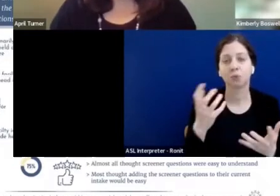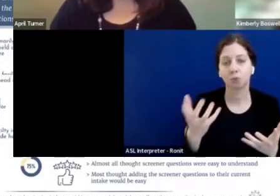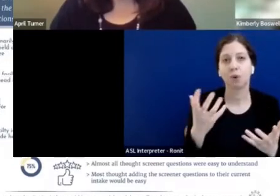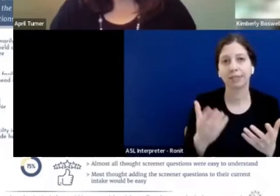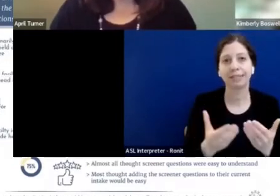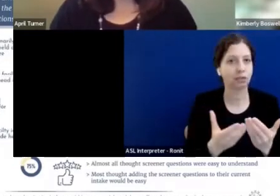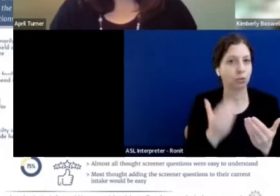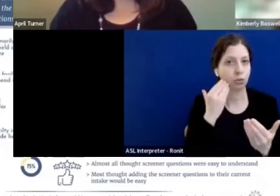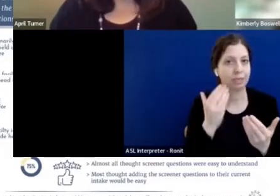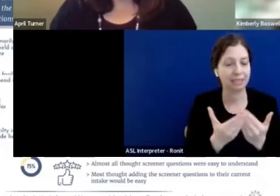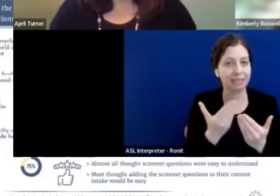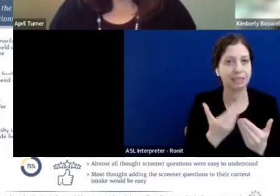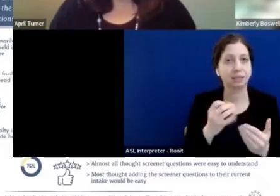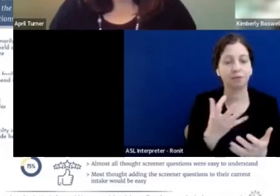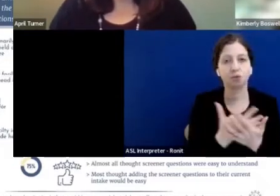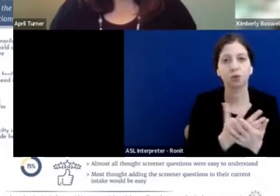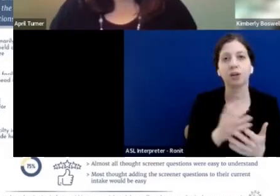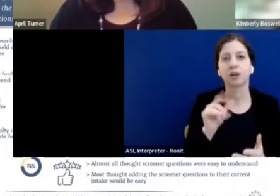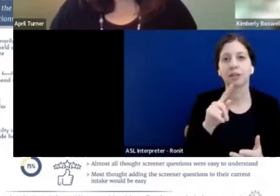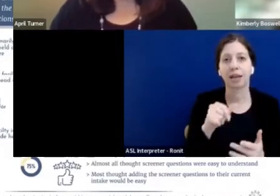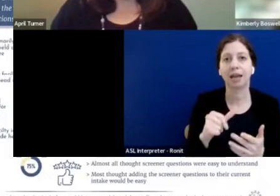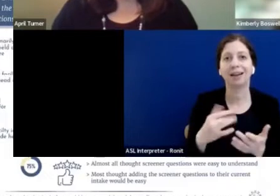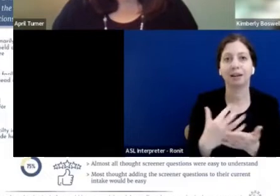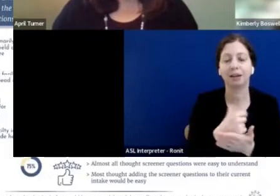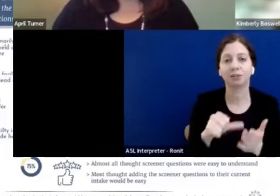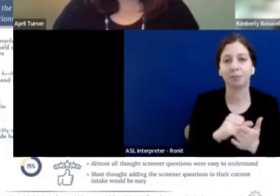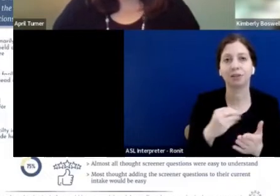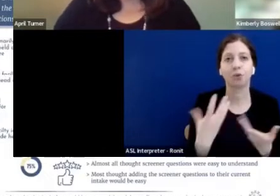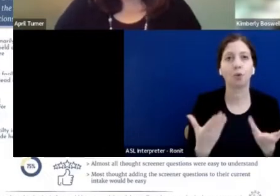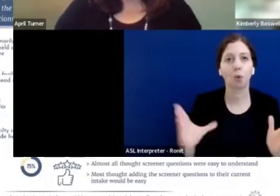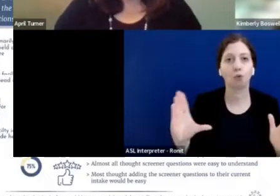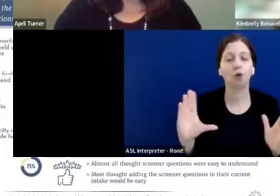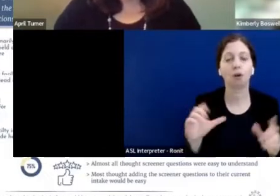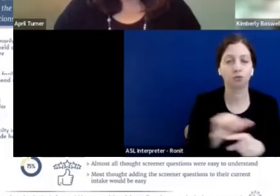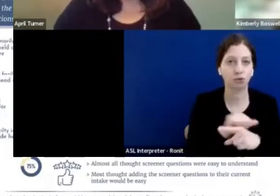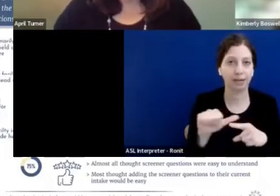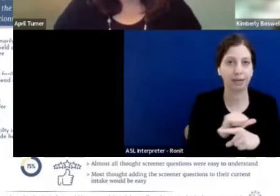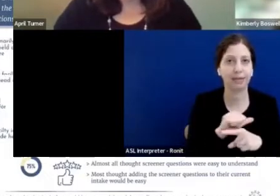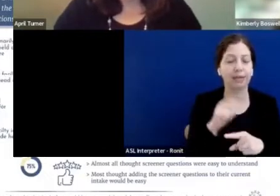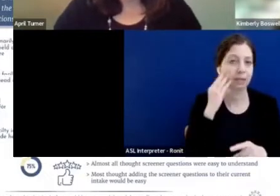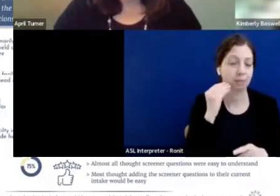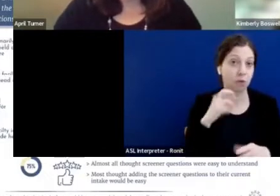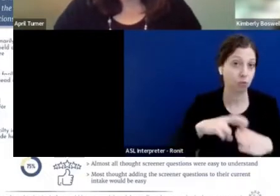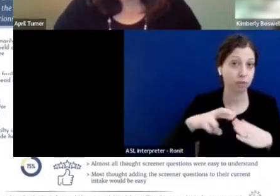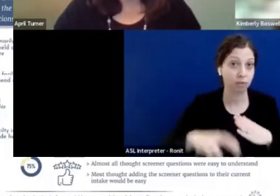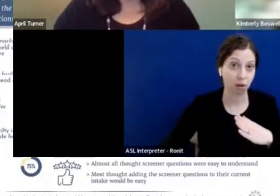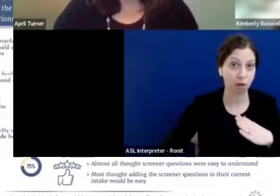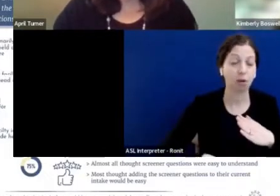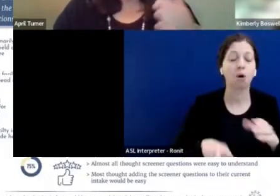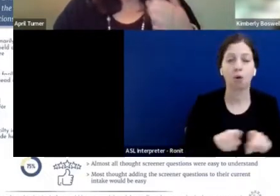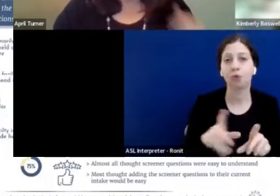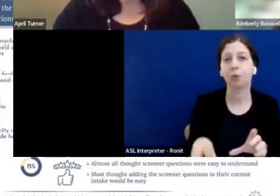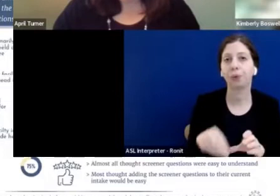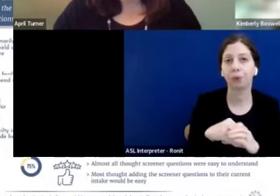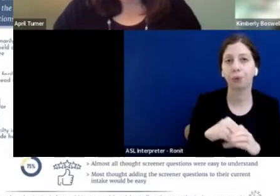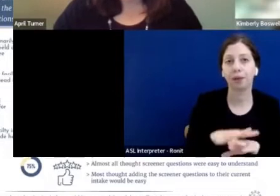of the screener, the data collection page, and the overall training experience. These results are also included on